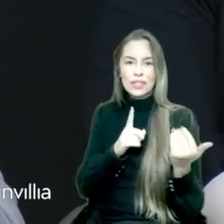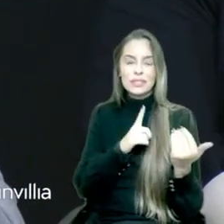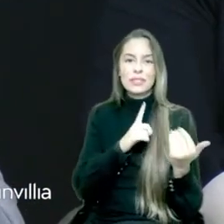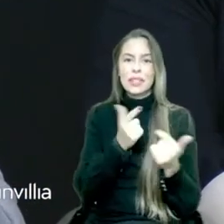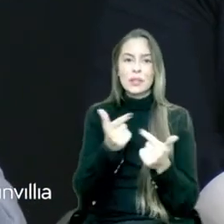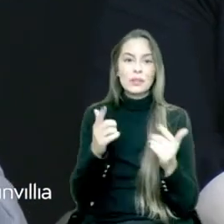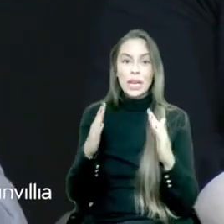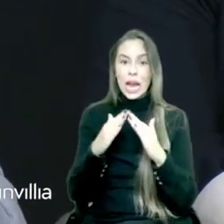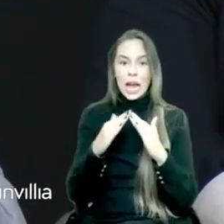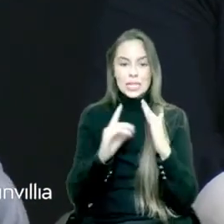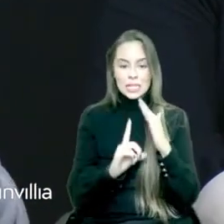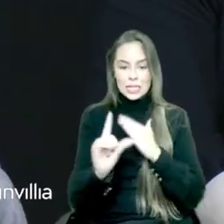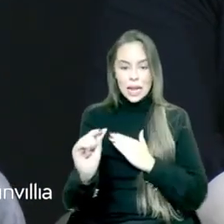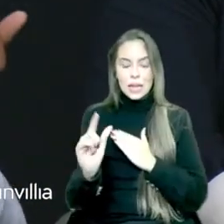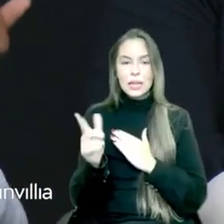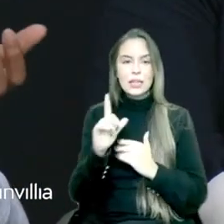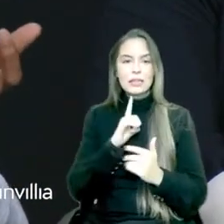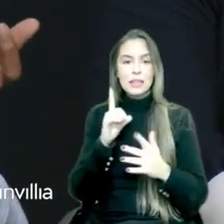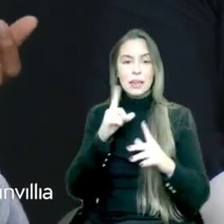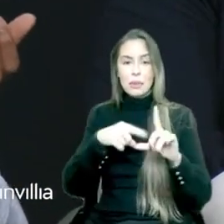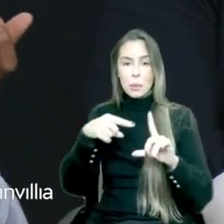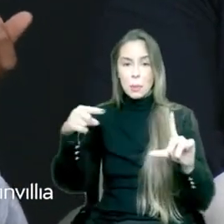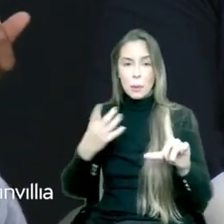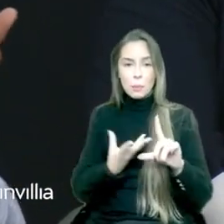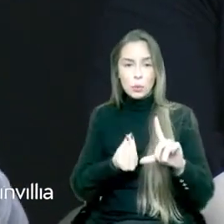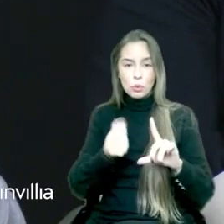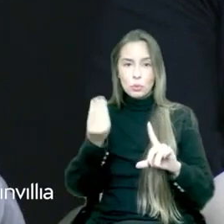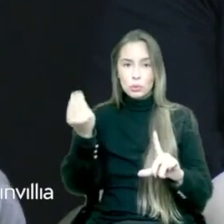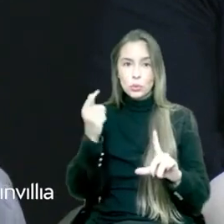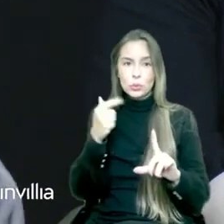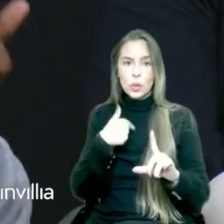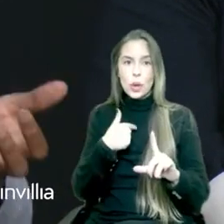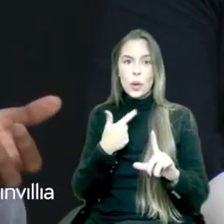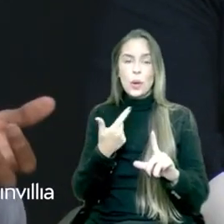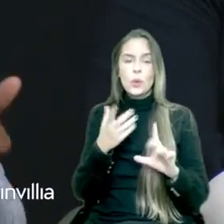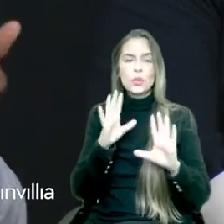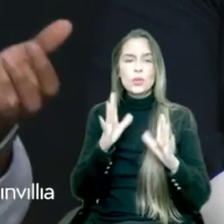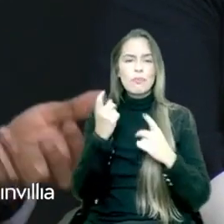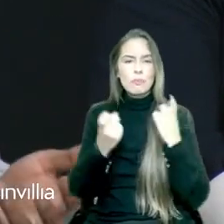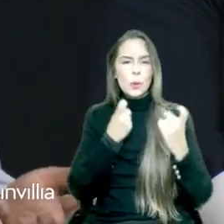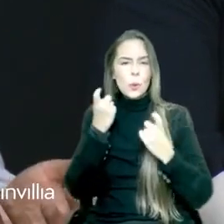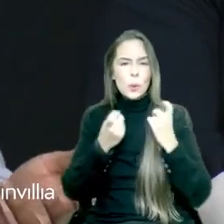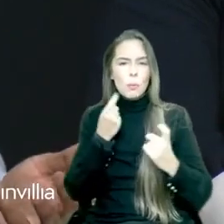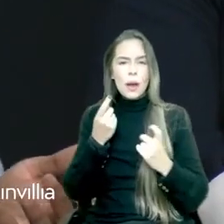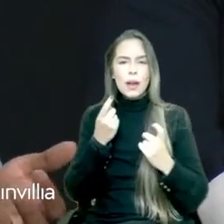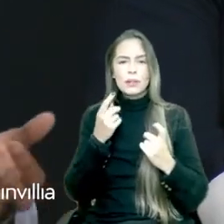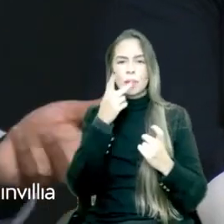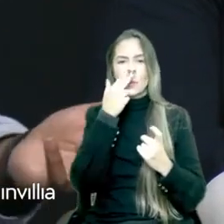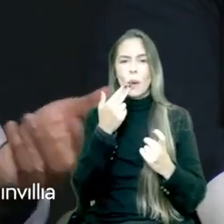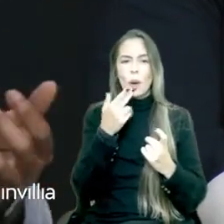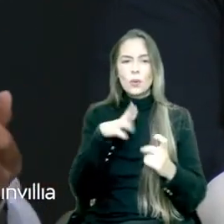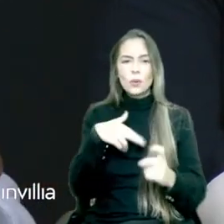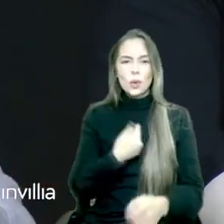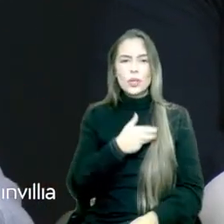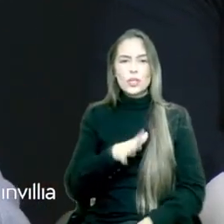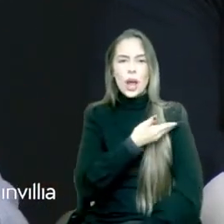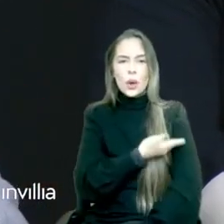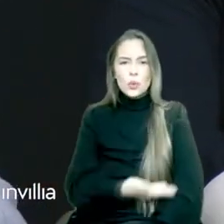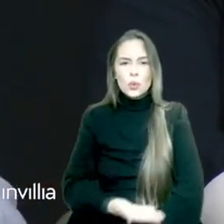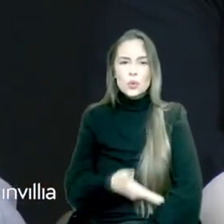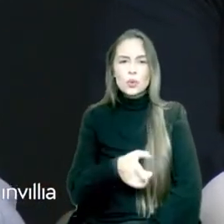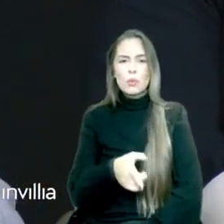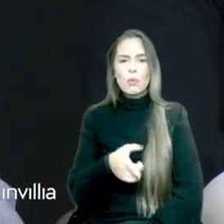recently learned about. I am very worried about us getting so used to talking to an AI. Yesterday's demo